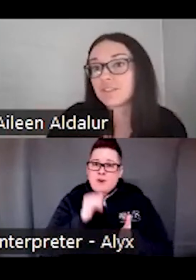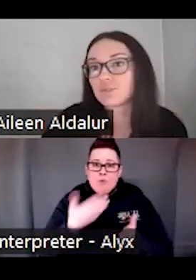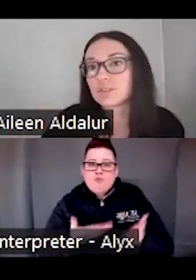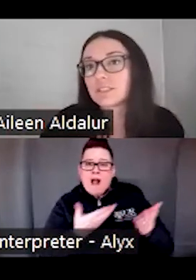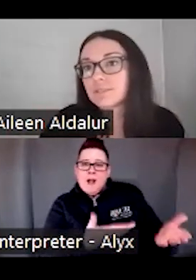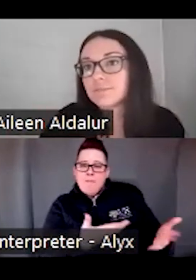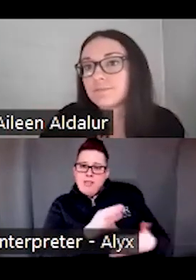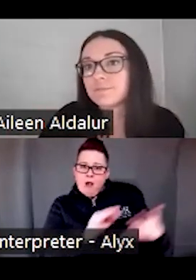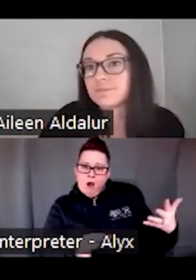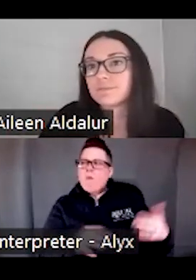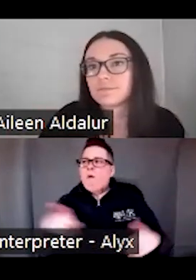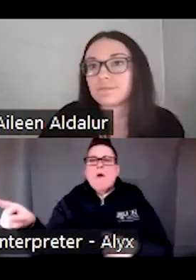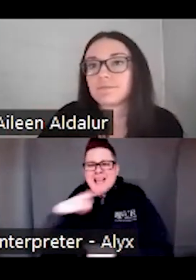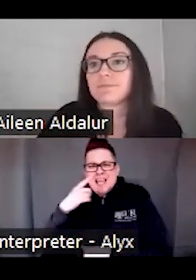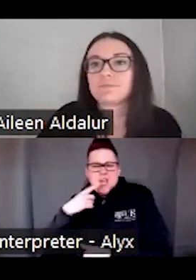hearing individuals.